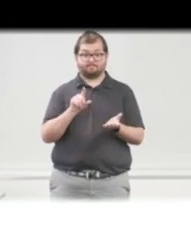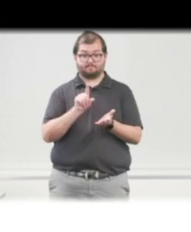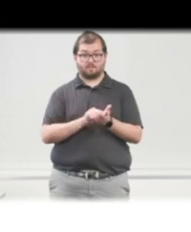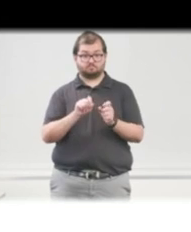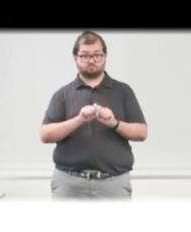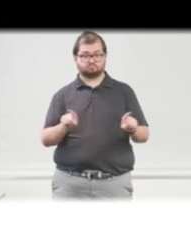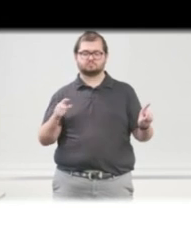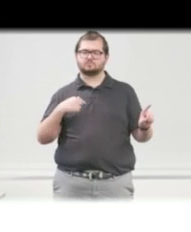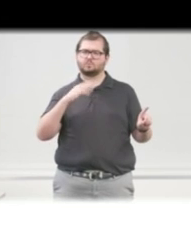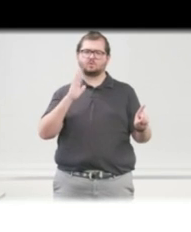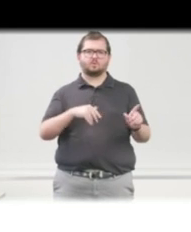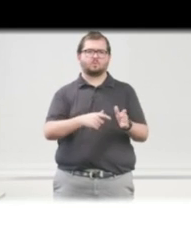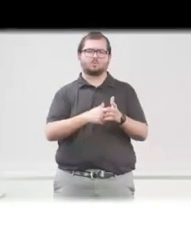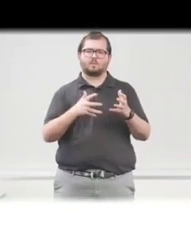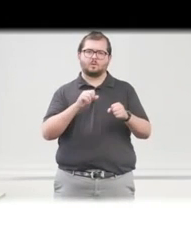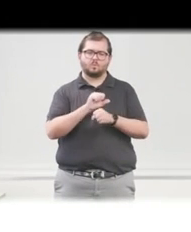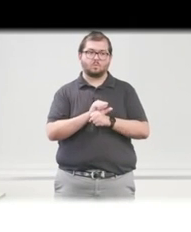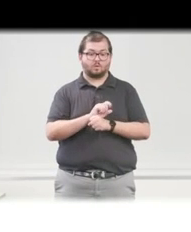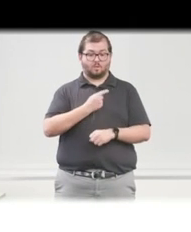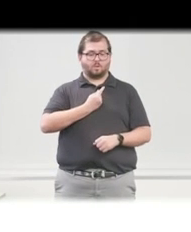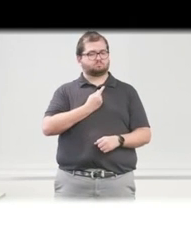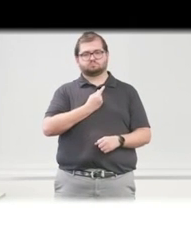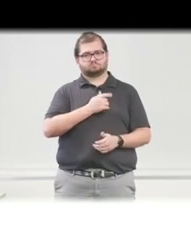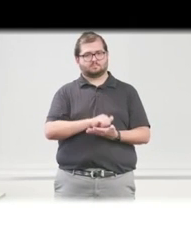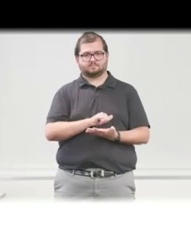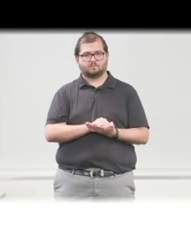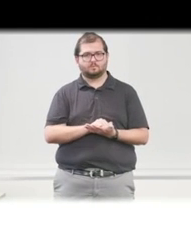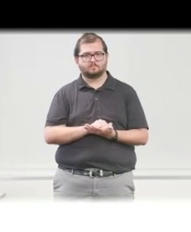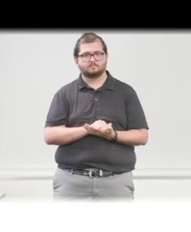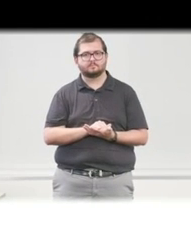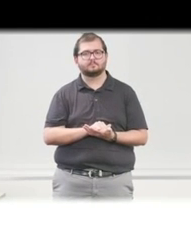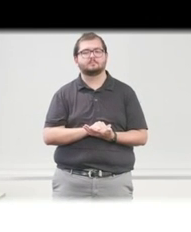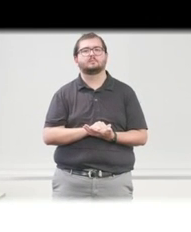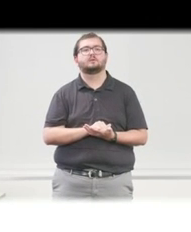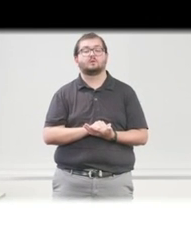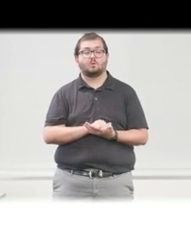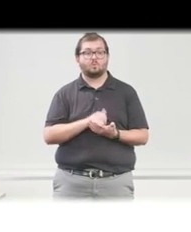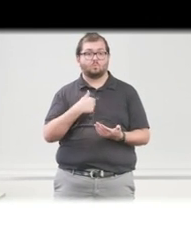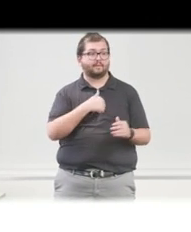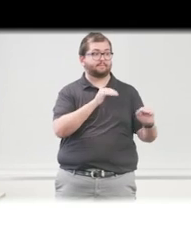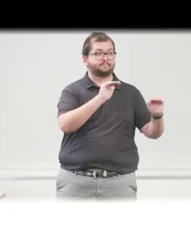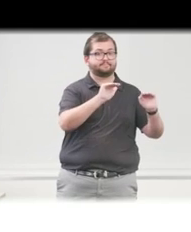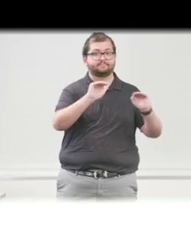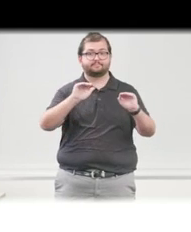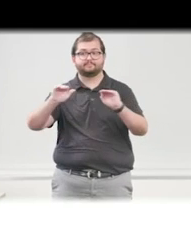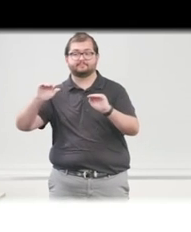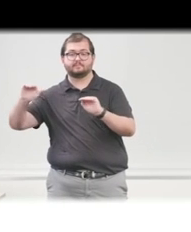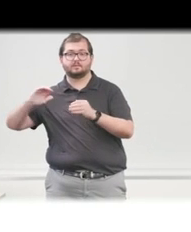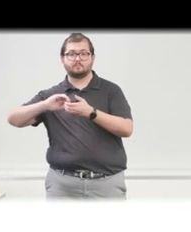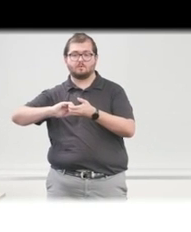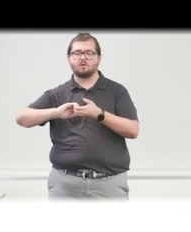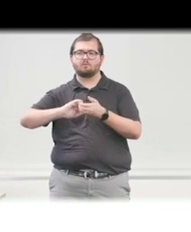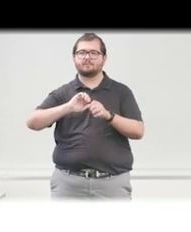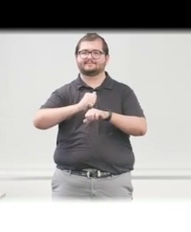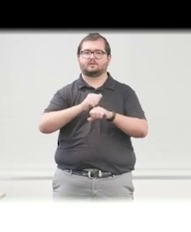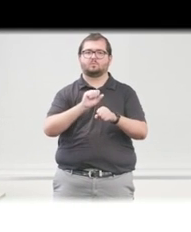to do and we weren't going to be able to do it all ourselves. And so we enlisted our partners to join us in work groups. And